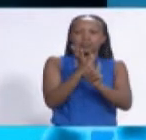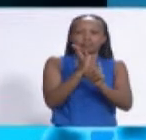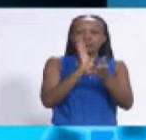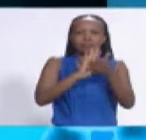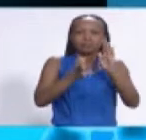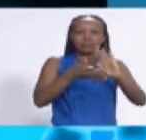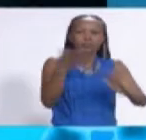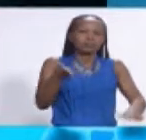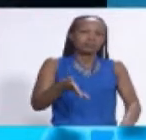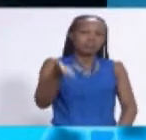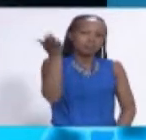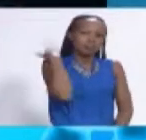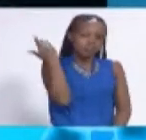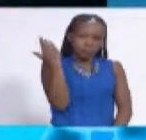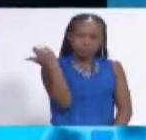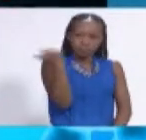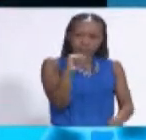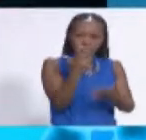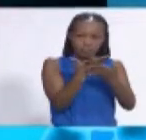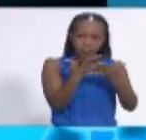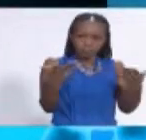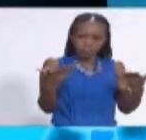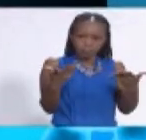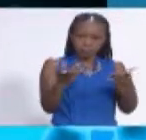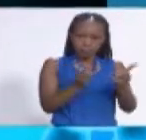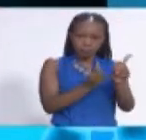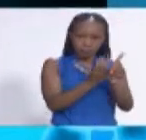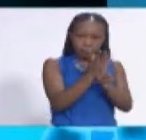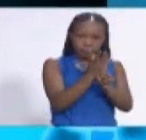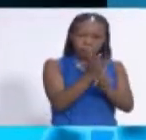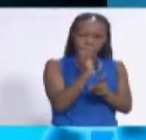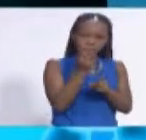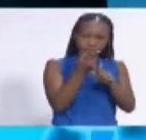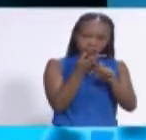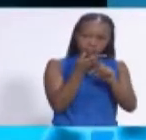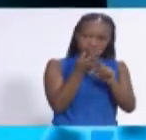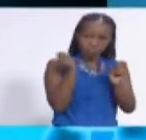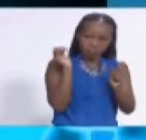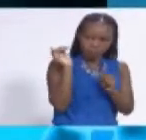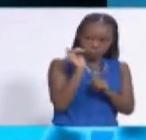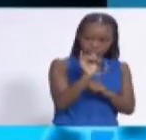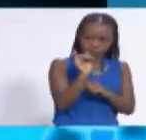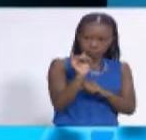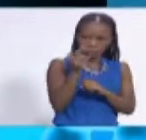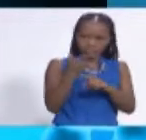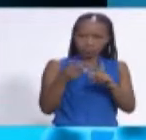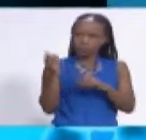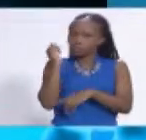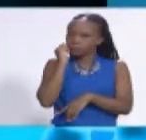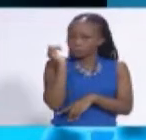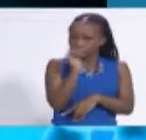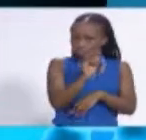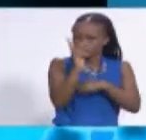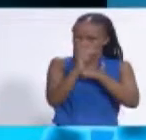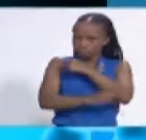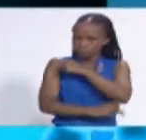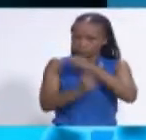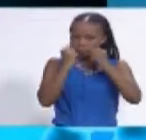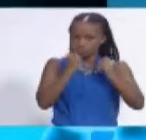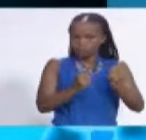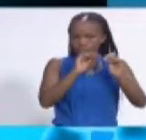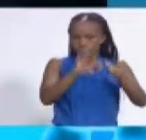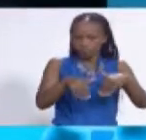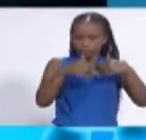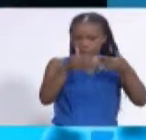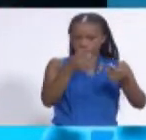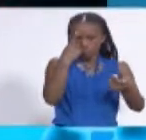previous disinfection anything exposed to infection from any such disease. Now, penalty for failing to provide